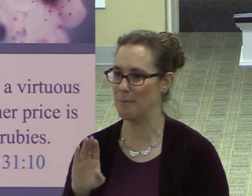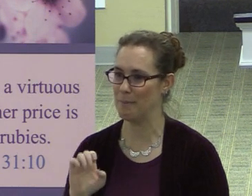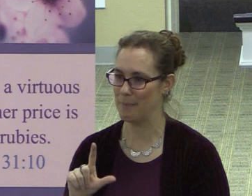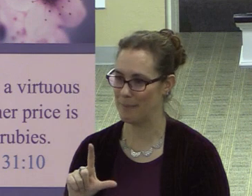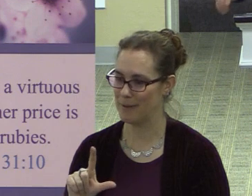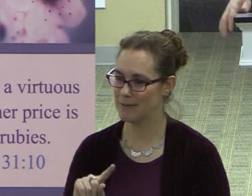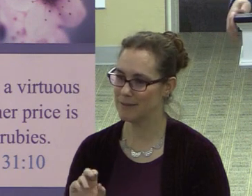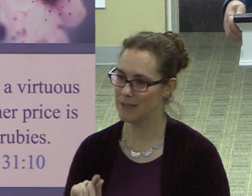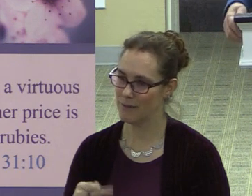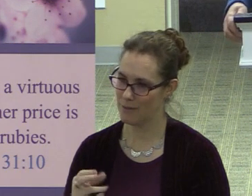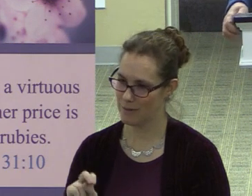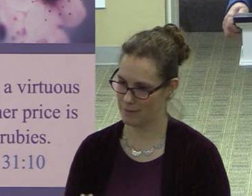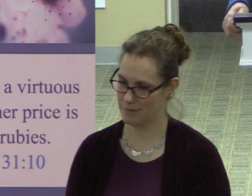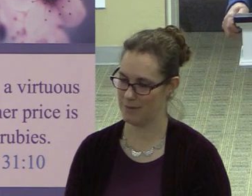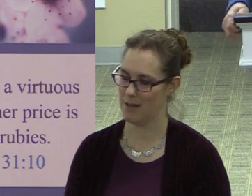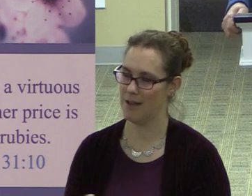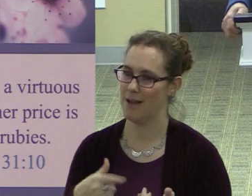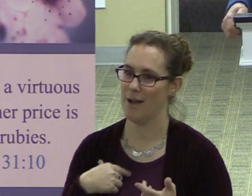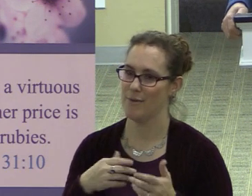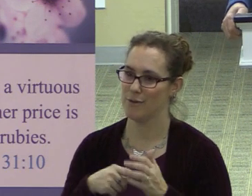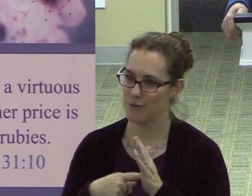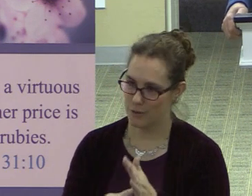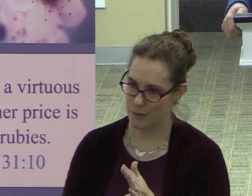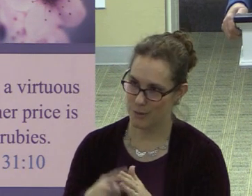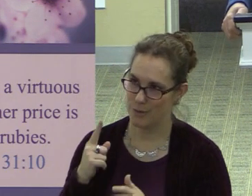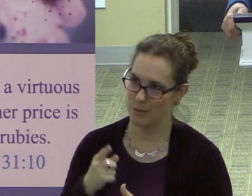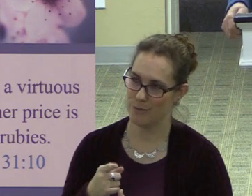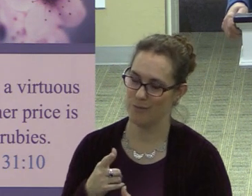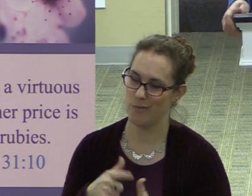and say, watch, I'm going to show you what I can do.